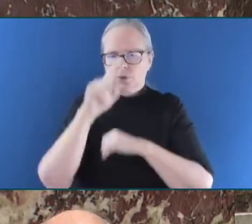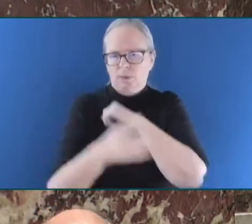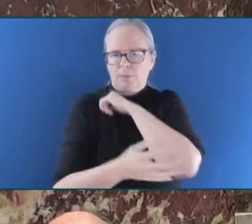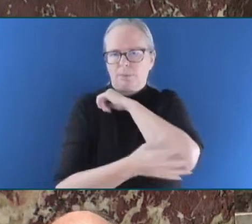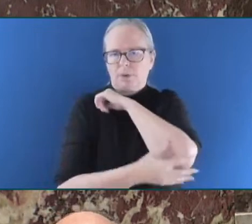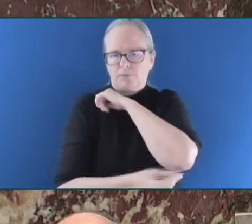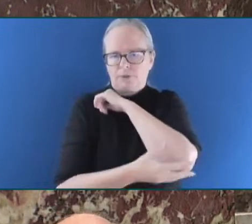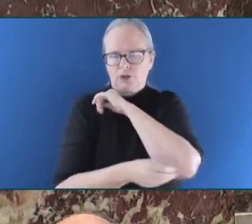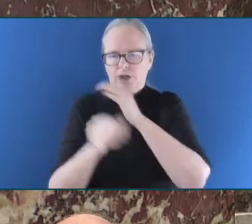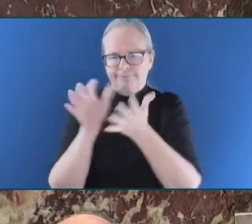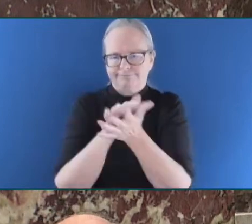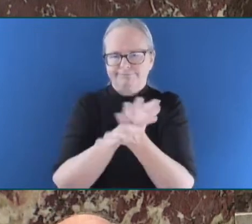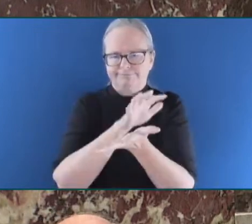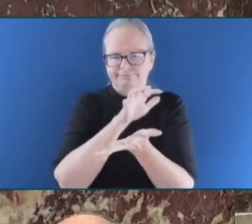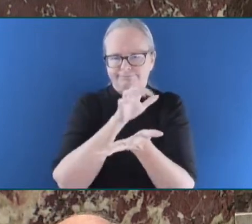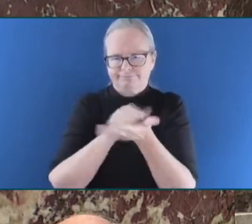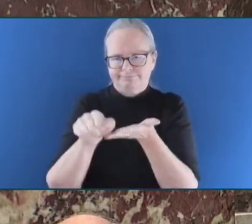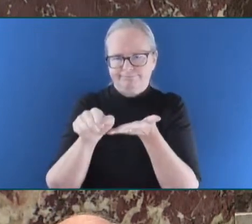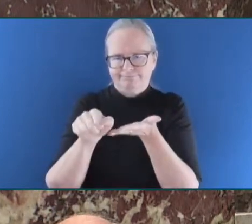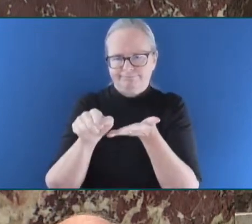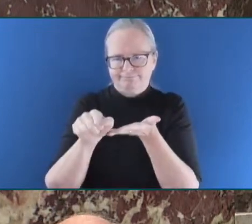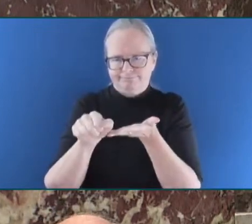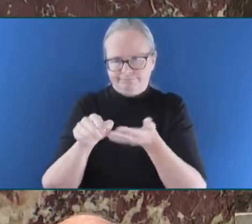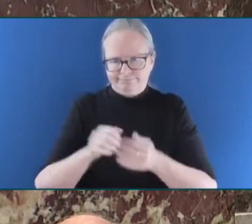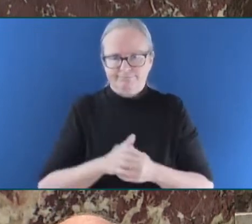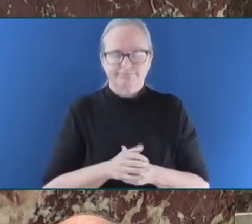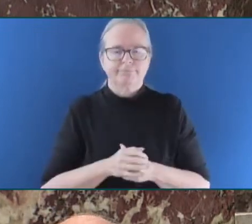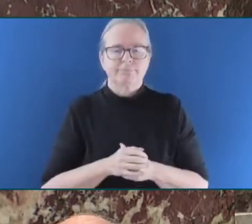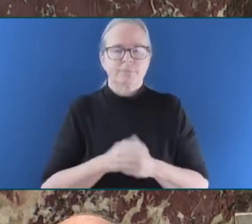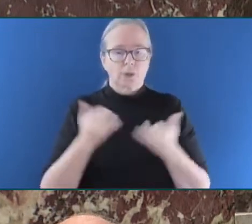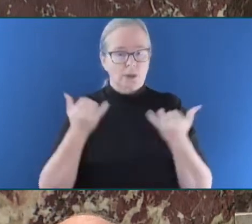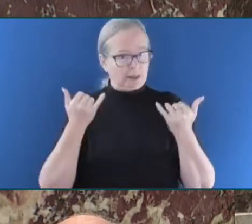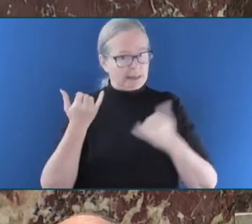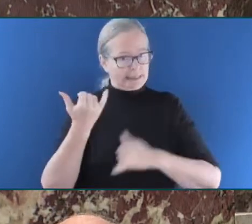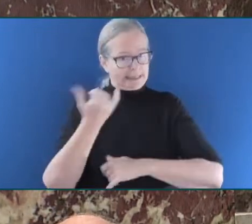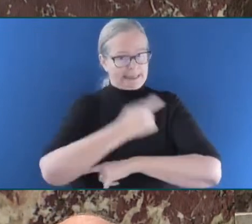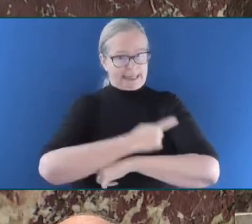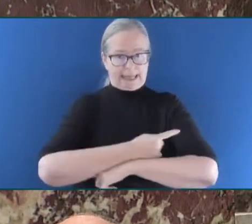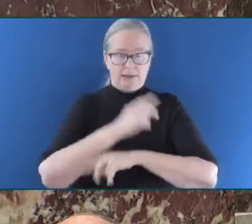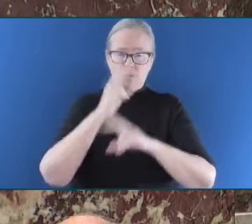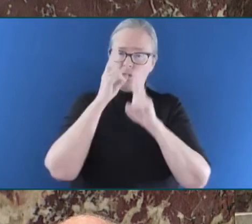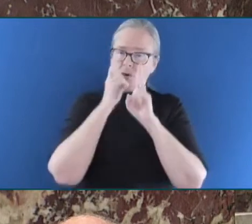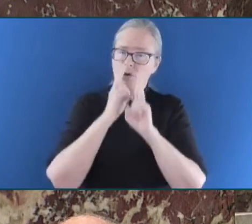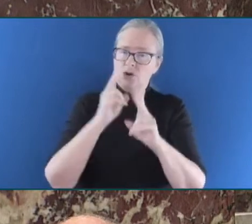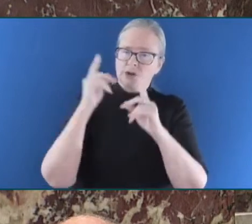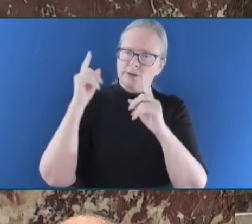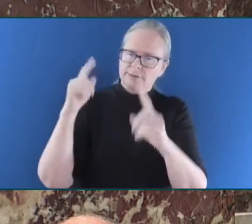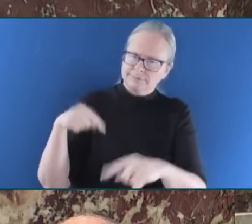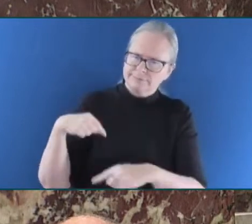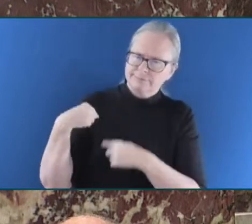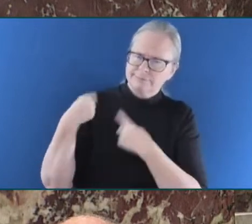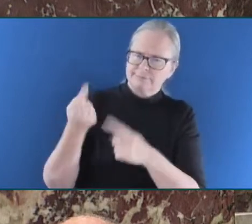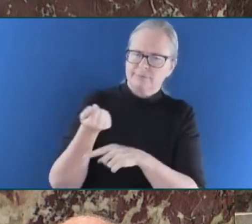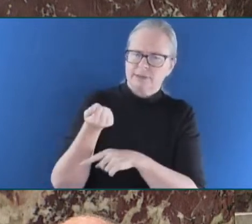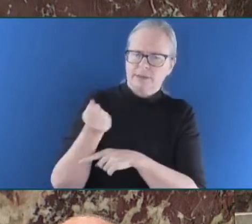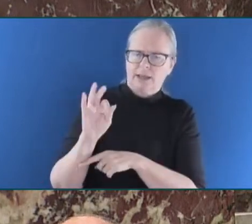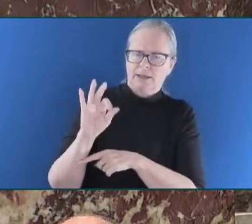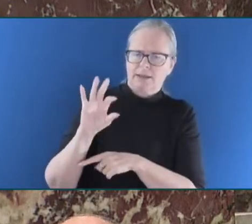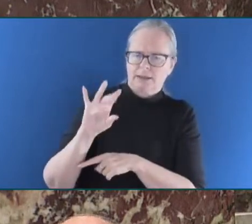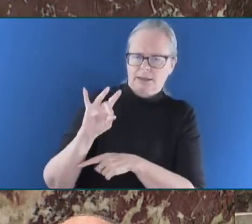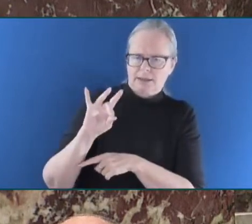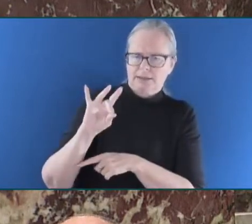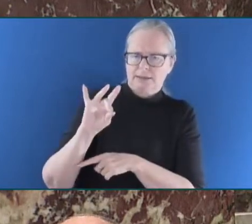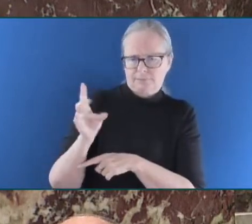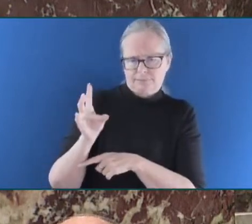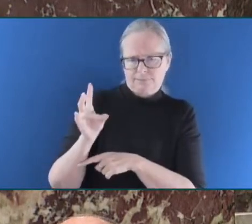to October 17th, 1987, when over 100,000 people gathered in Paris, at the very